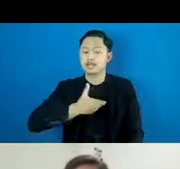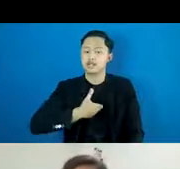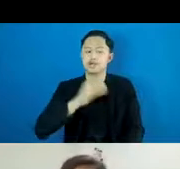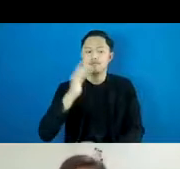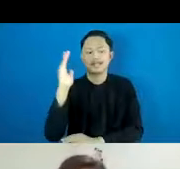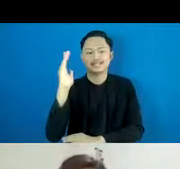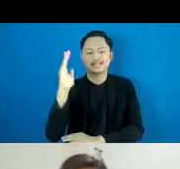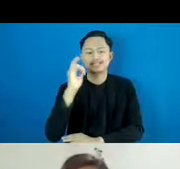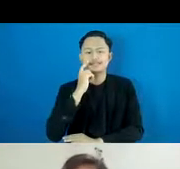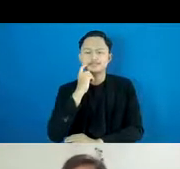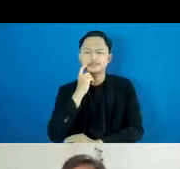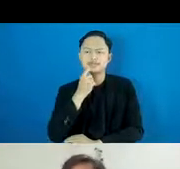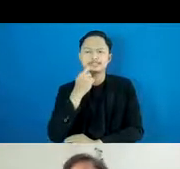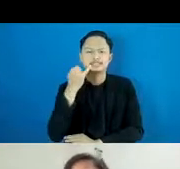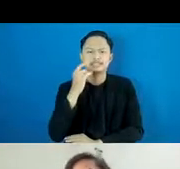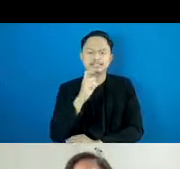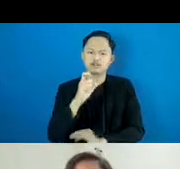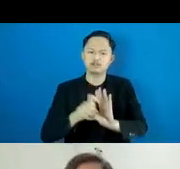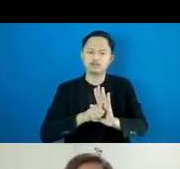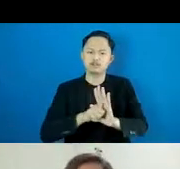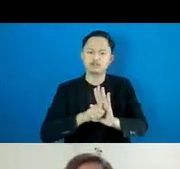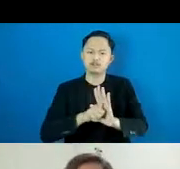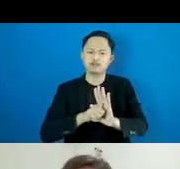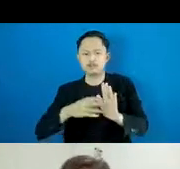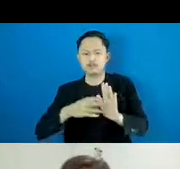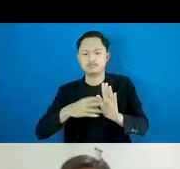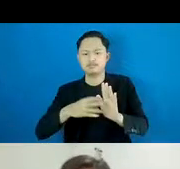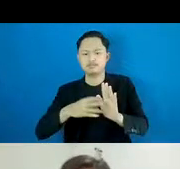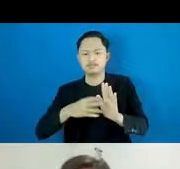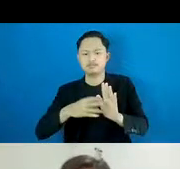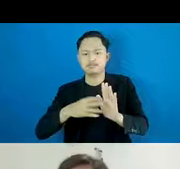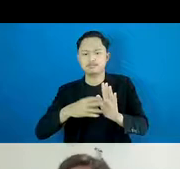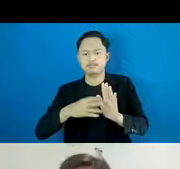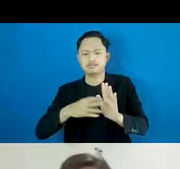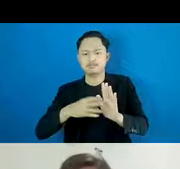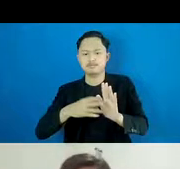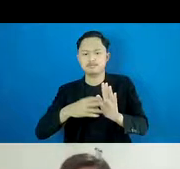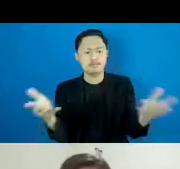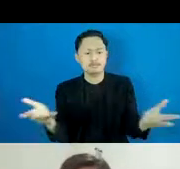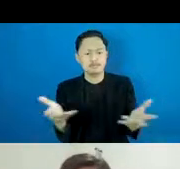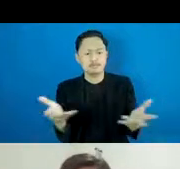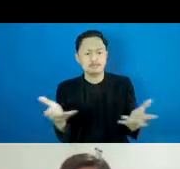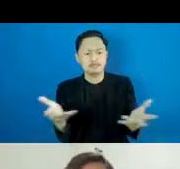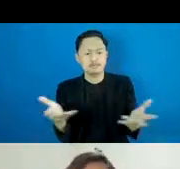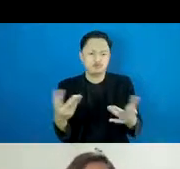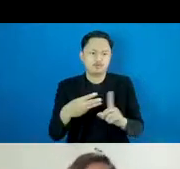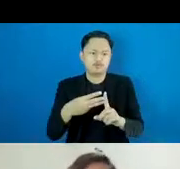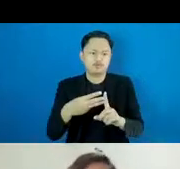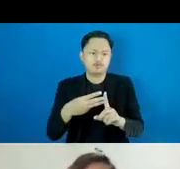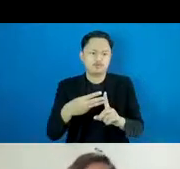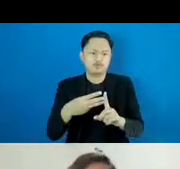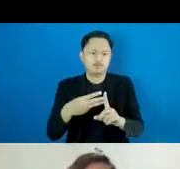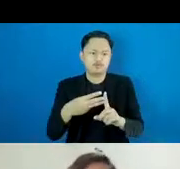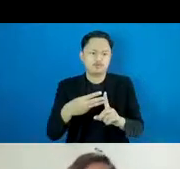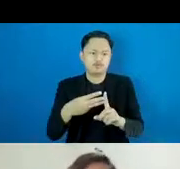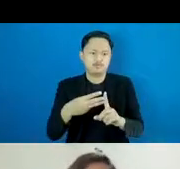some innovative business models that have been developed in Brazil and Latin America